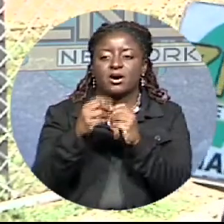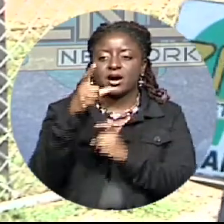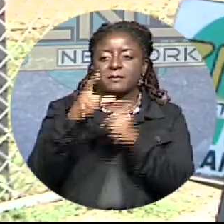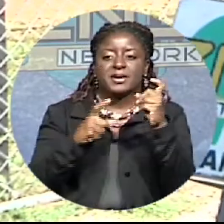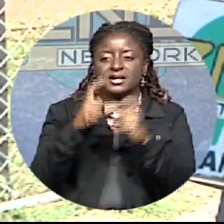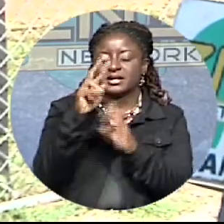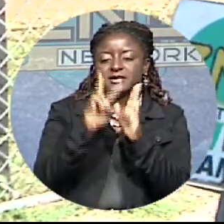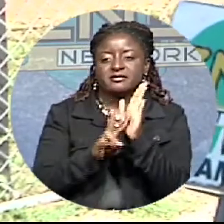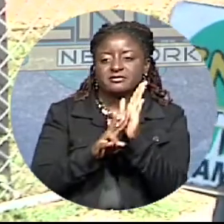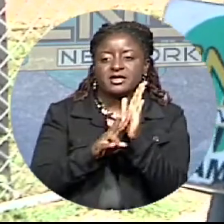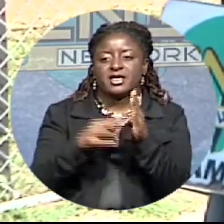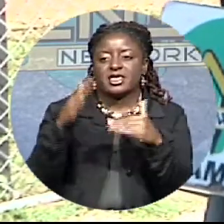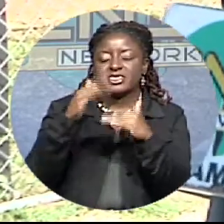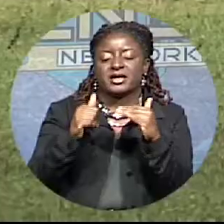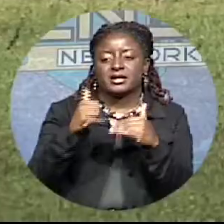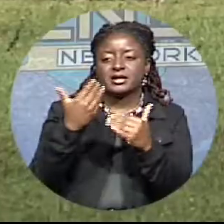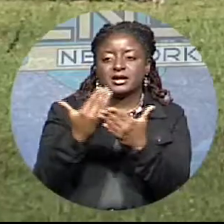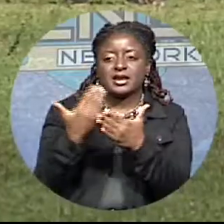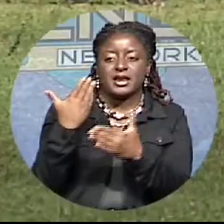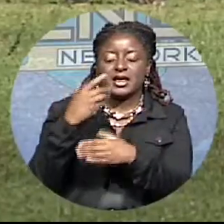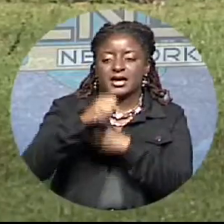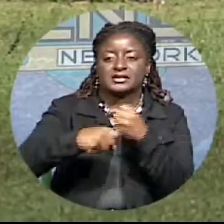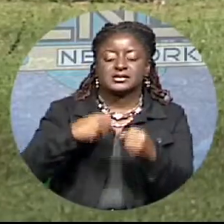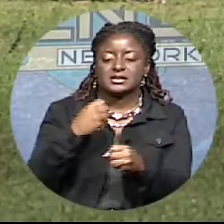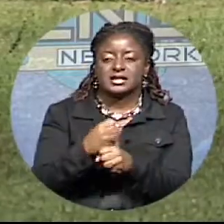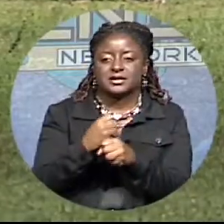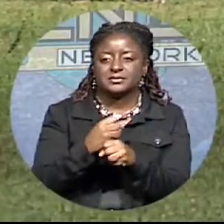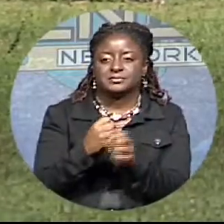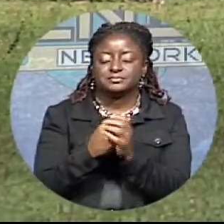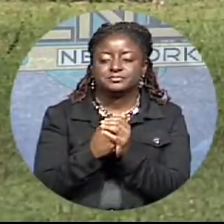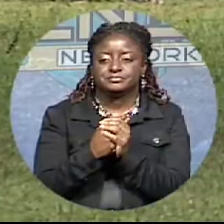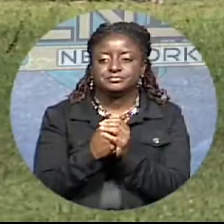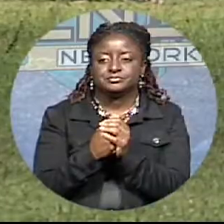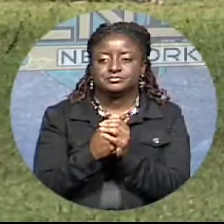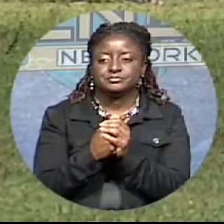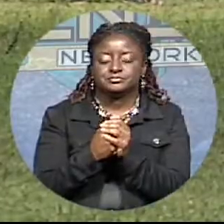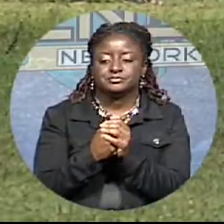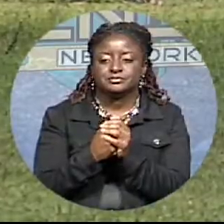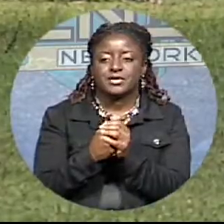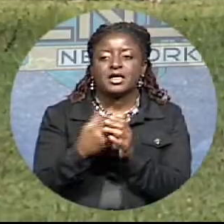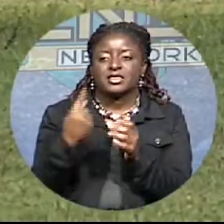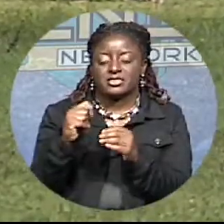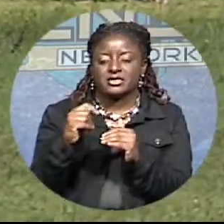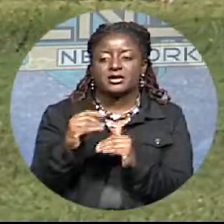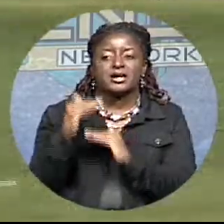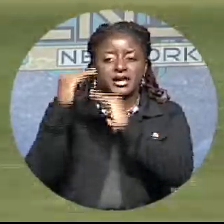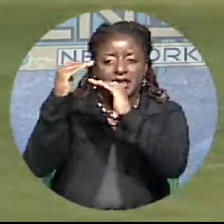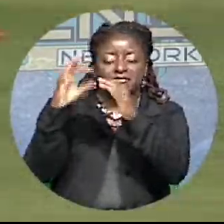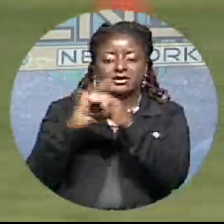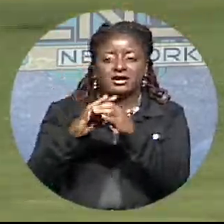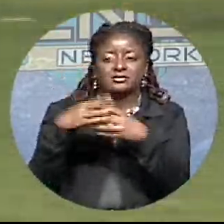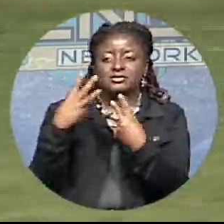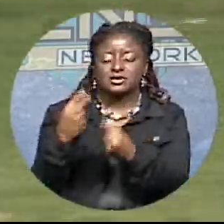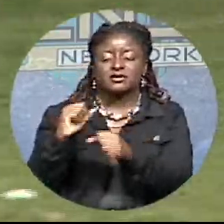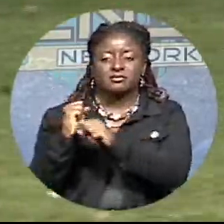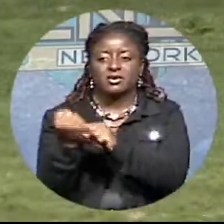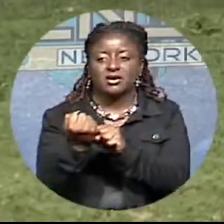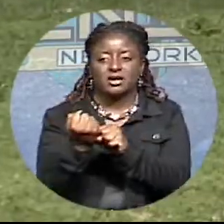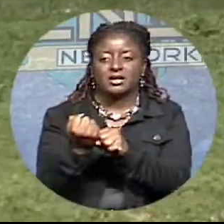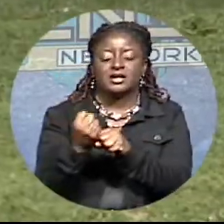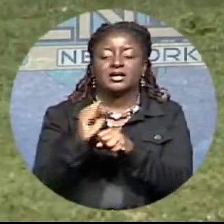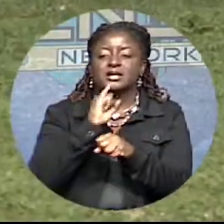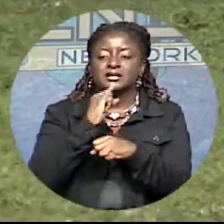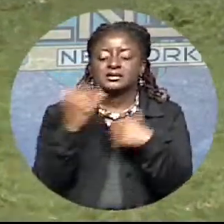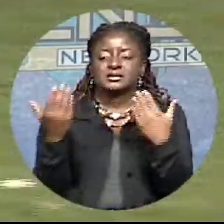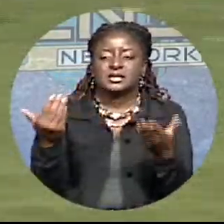last year's champion didn't even make the playoff this year. So it goes to show you the level of softball has arrived at JBLN and can only